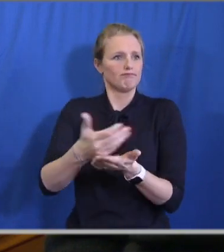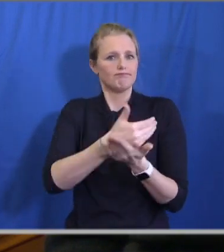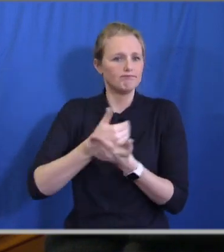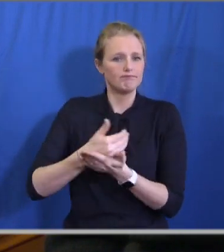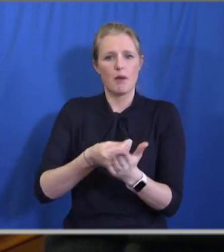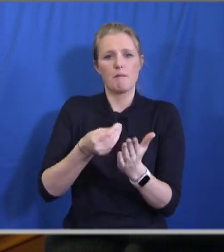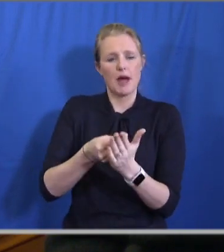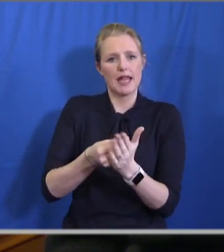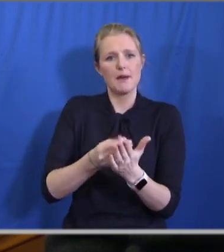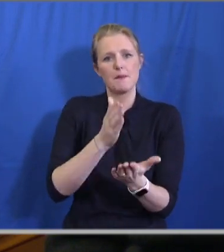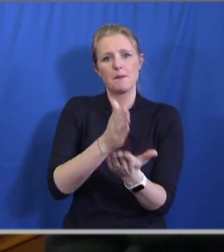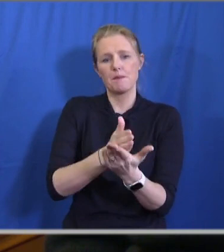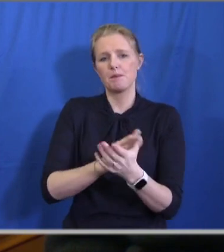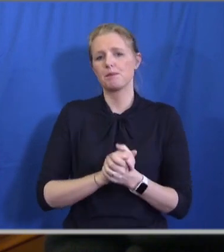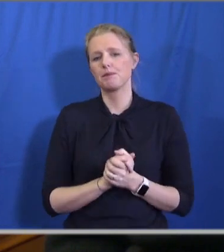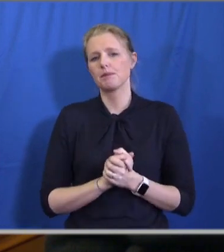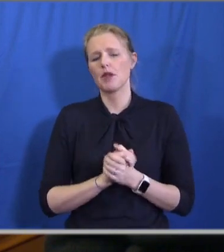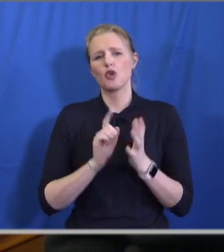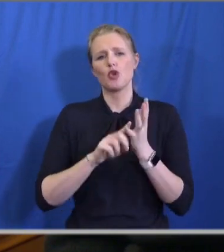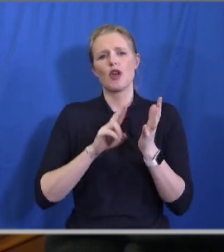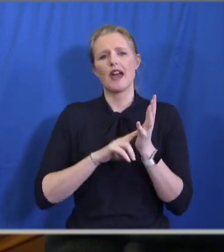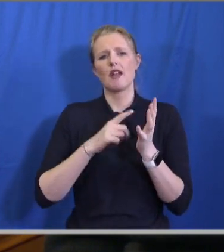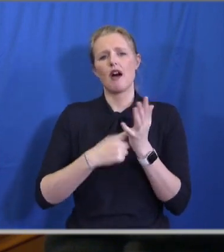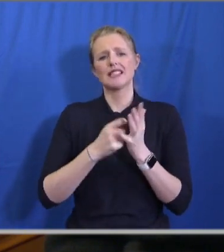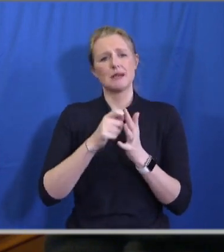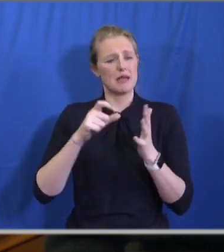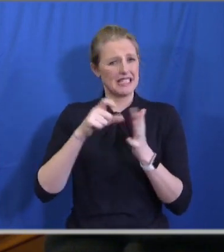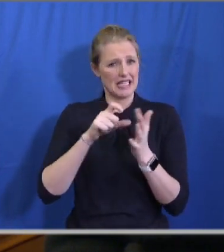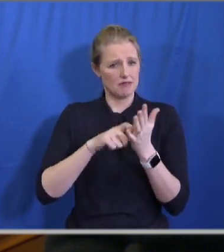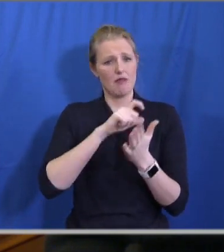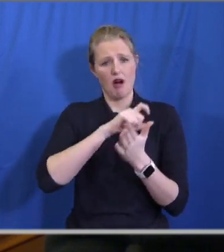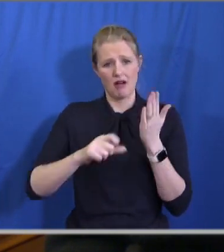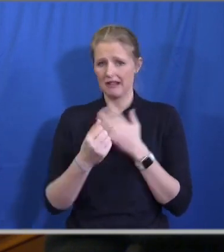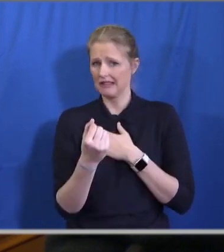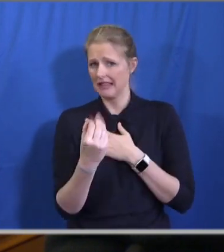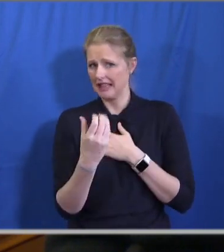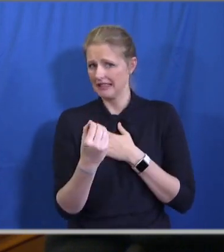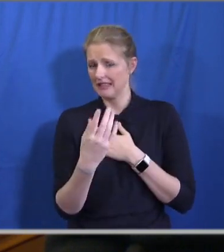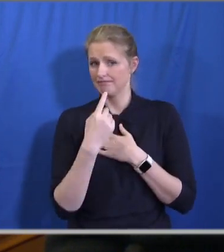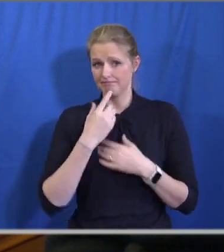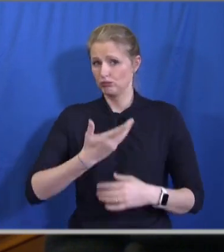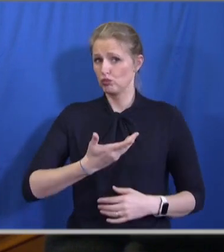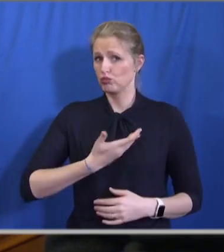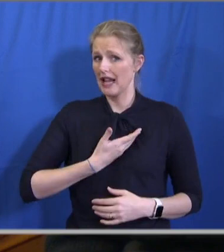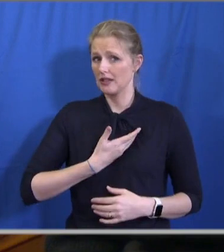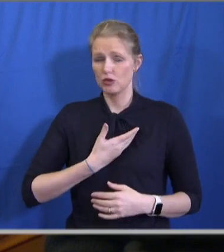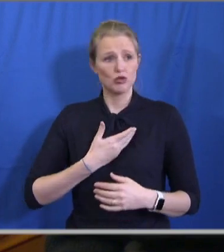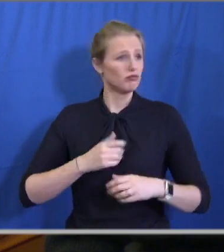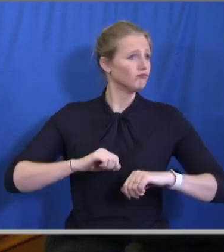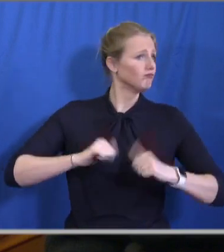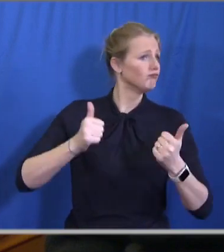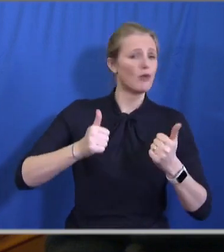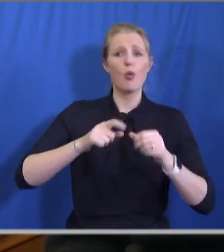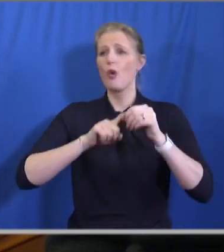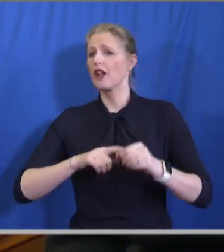19 of the United Nations Convention on the Rights of People with Disabilities. That's the right to quality of life and